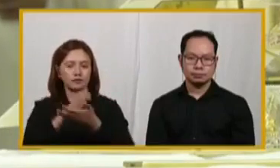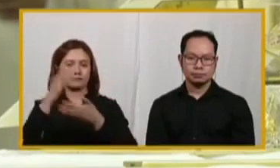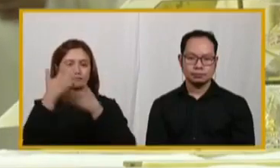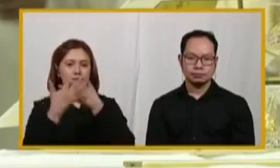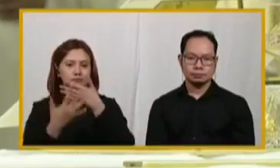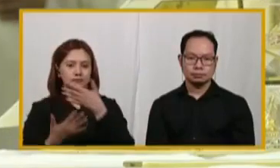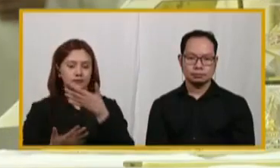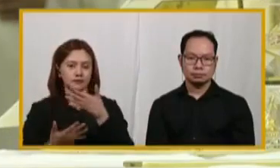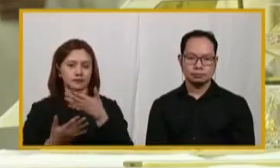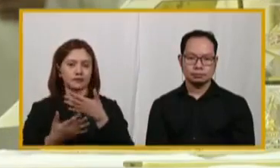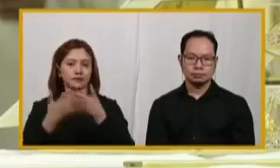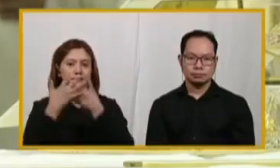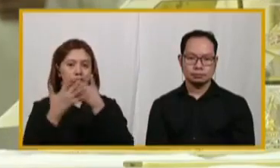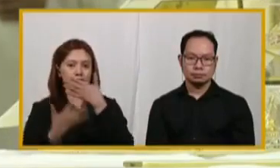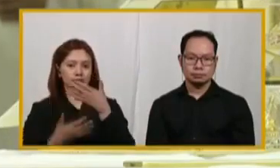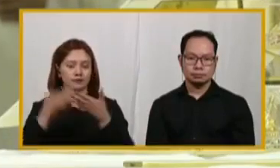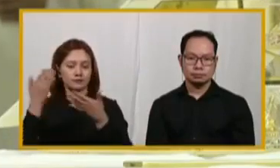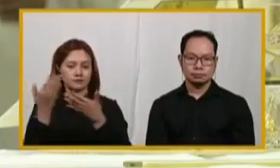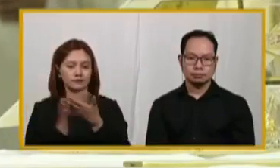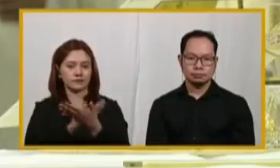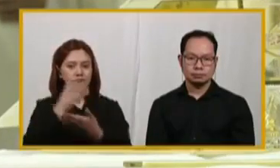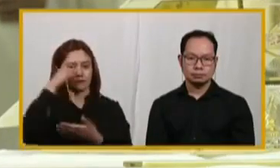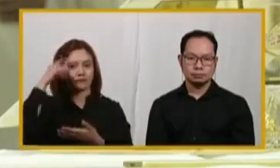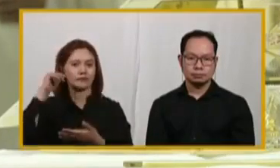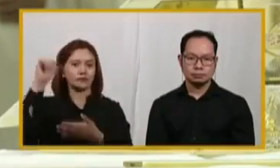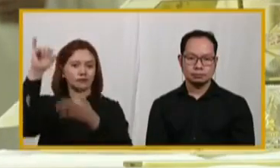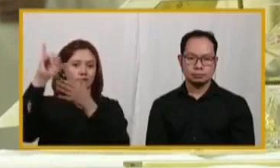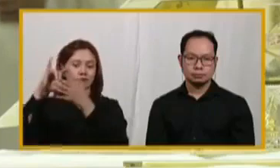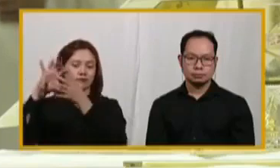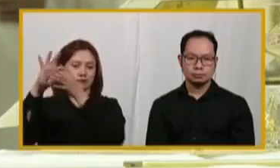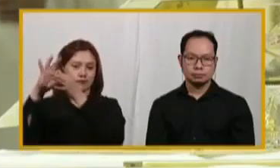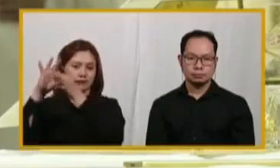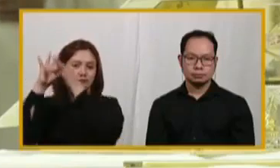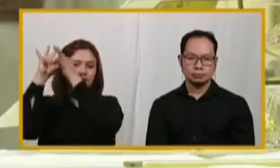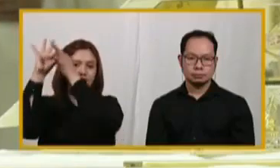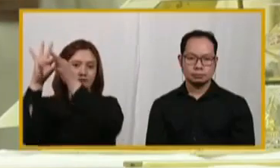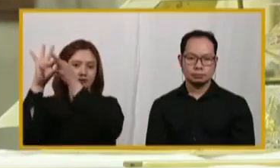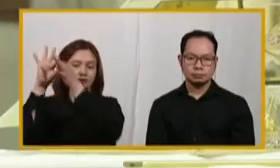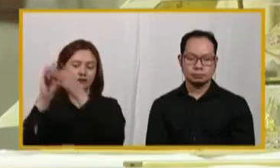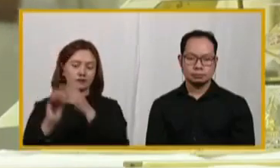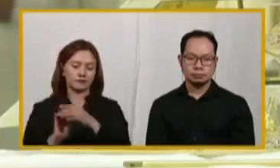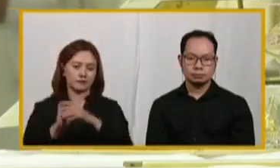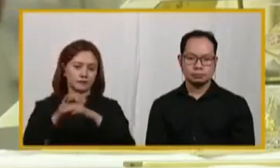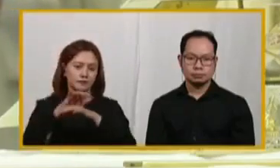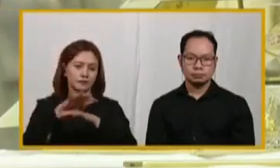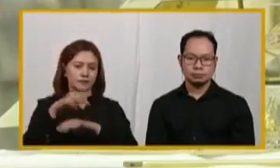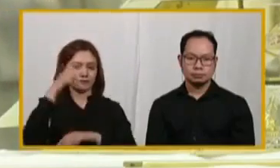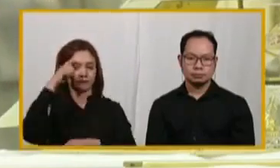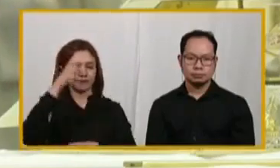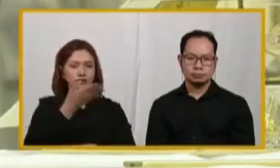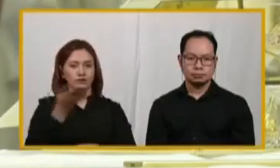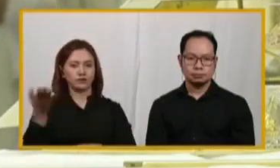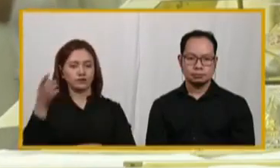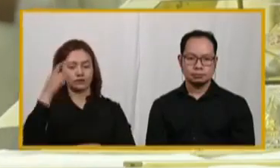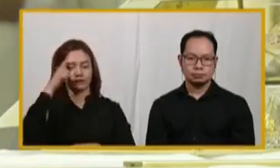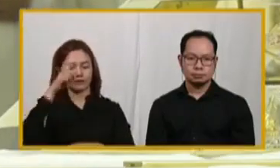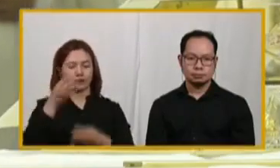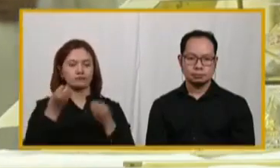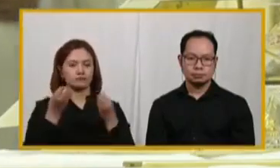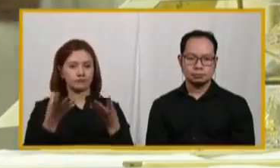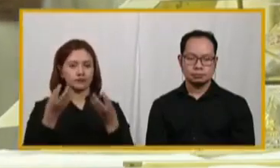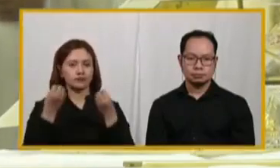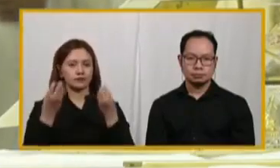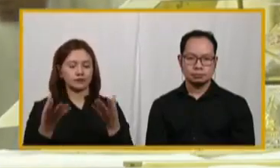blood, the blood of the new and eternal covenant, which will be poured out for you and for many, for